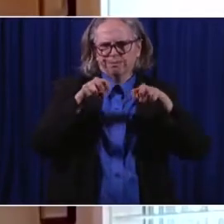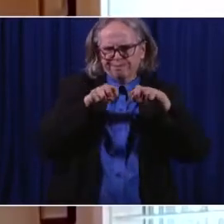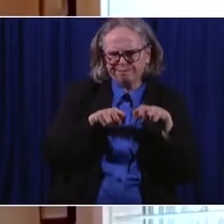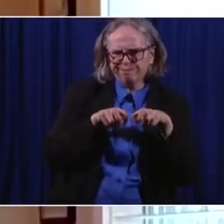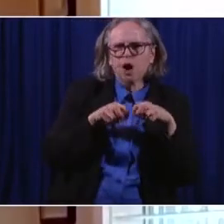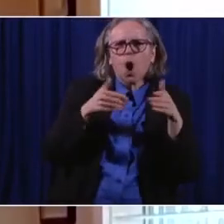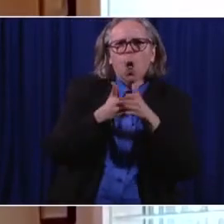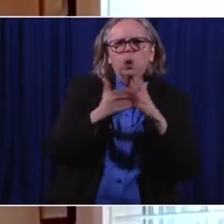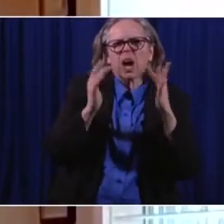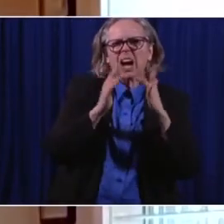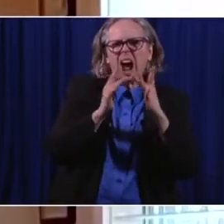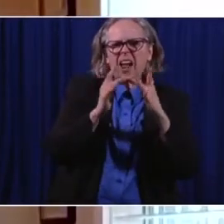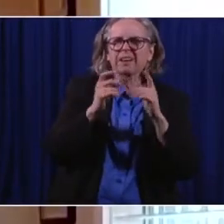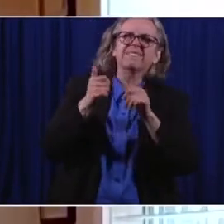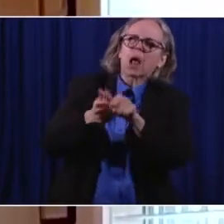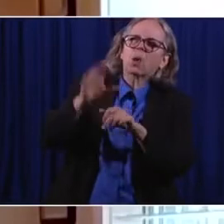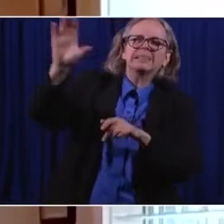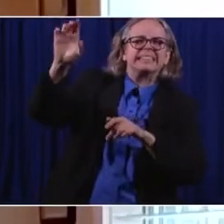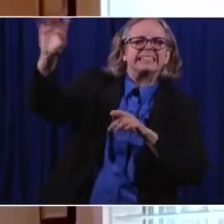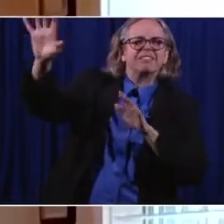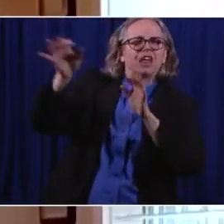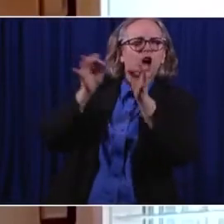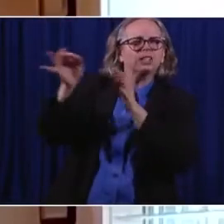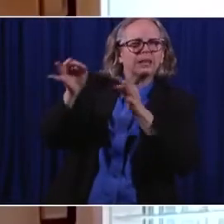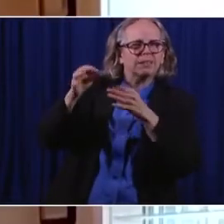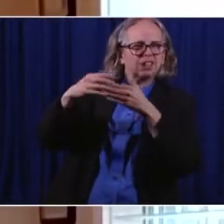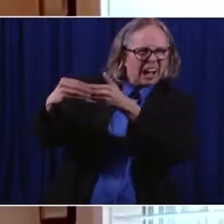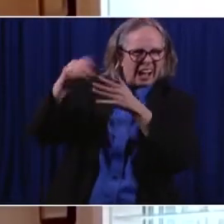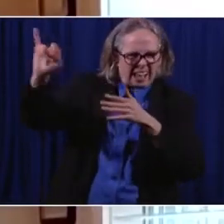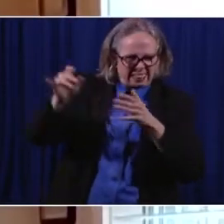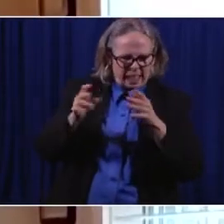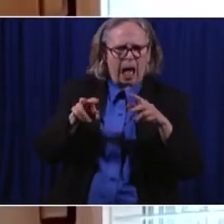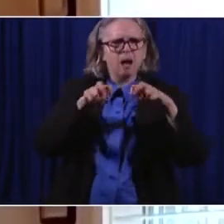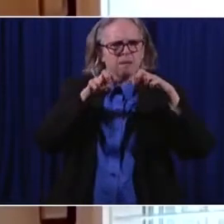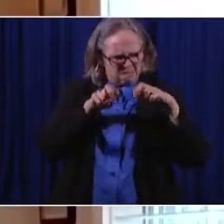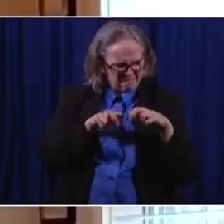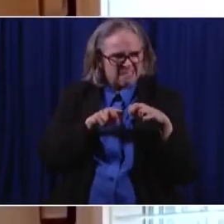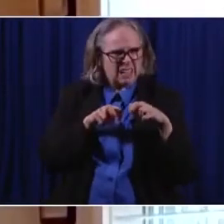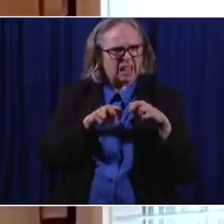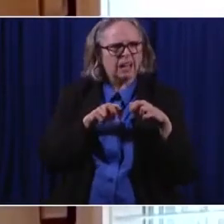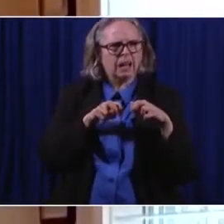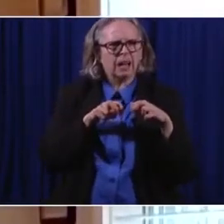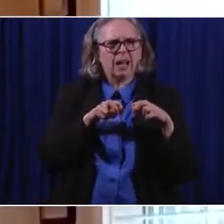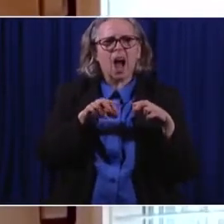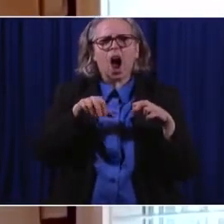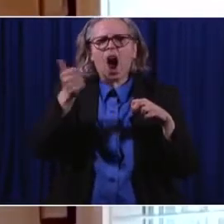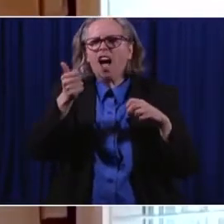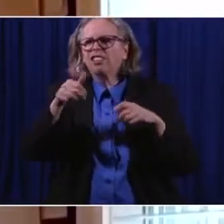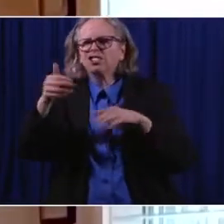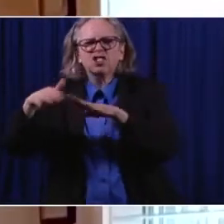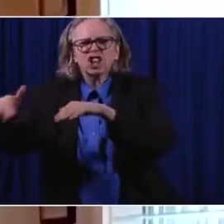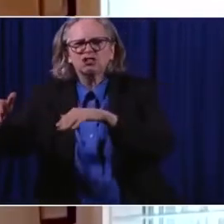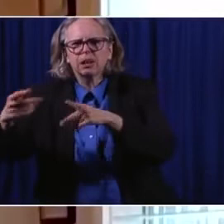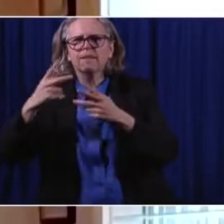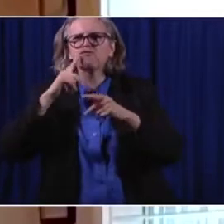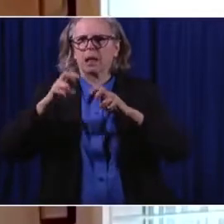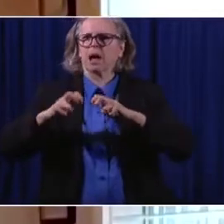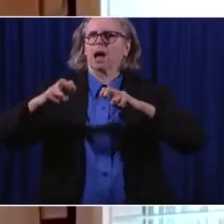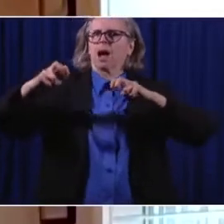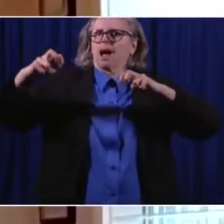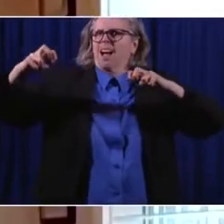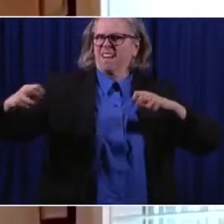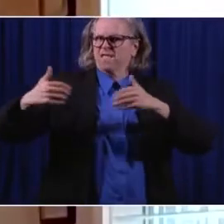with someone with COVID-19. The others in the study were either further away in that same classroom